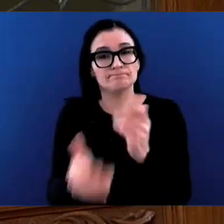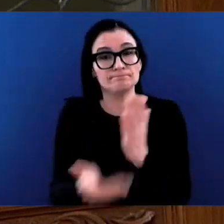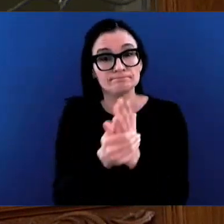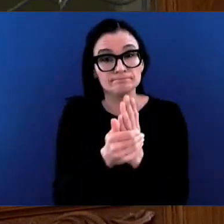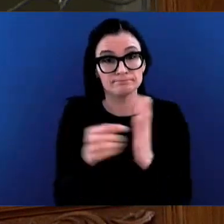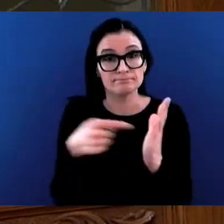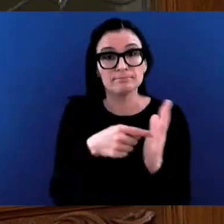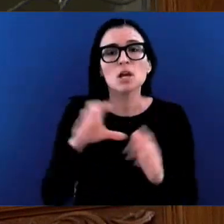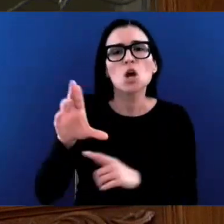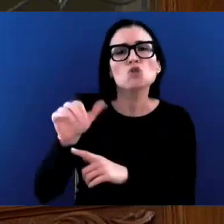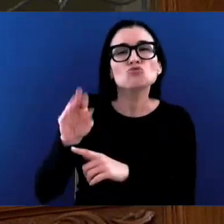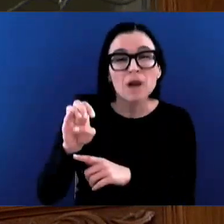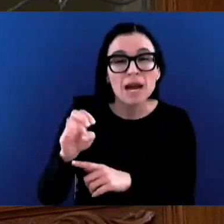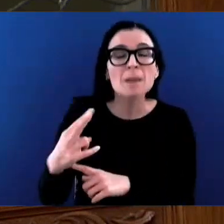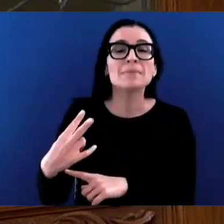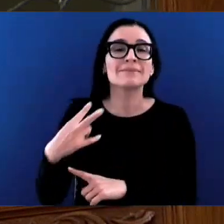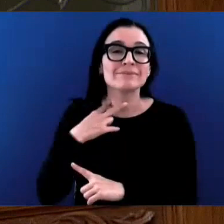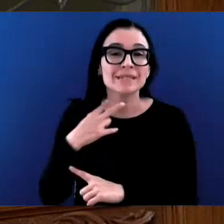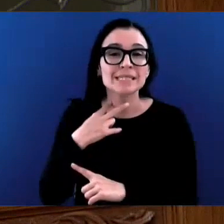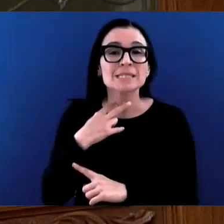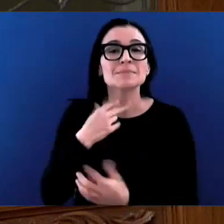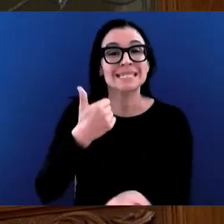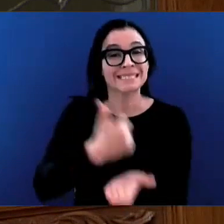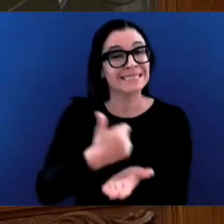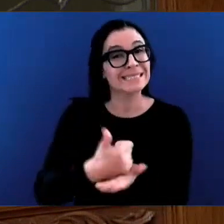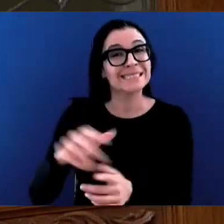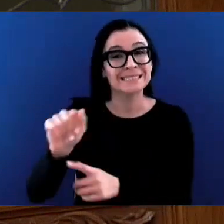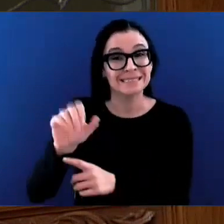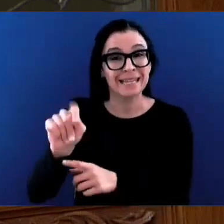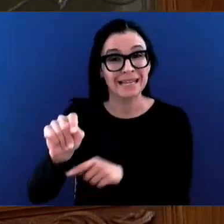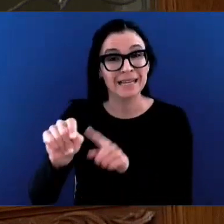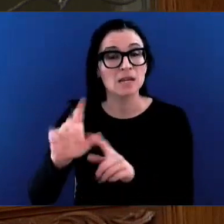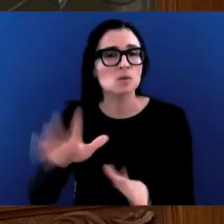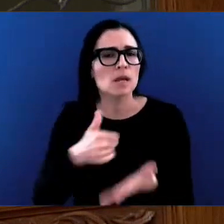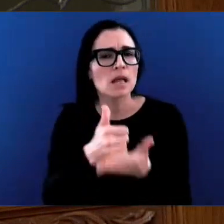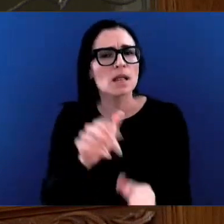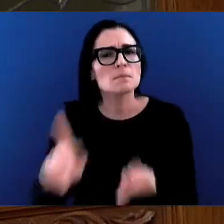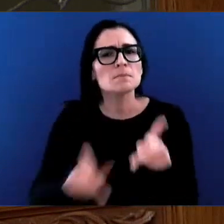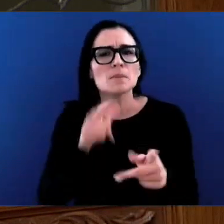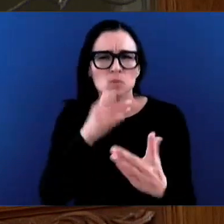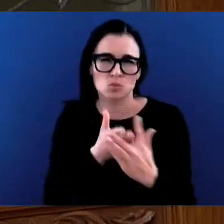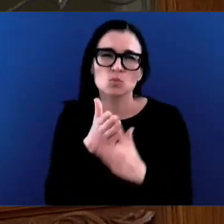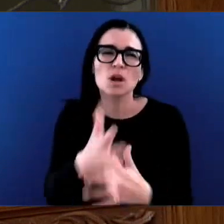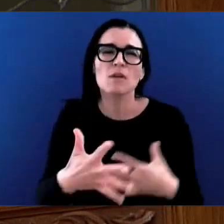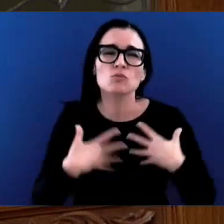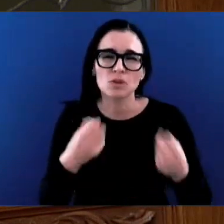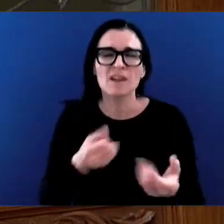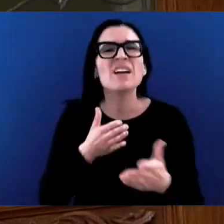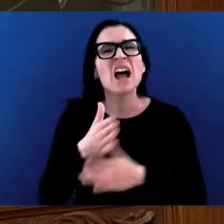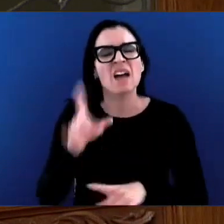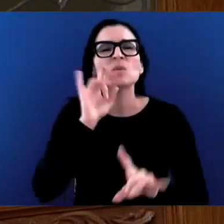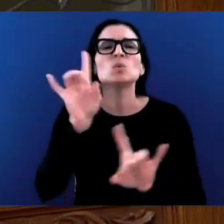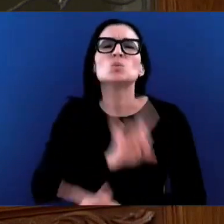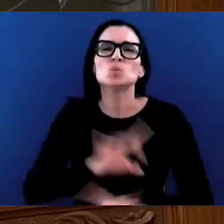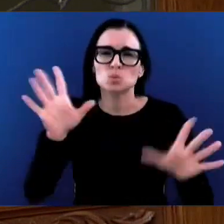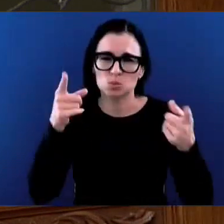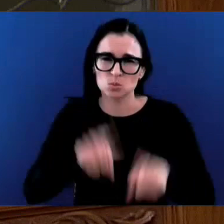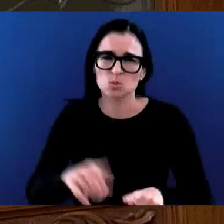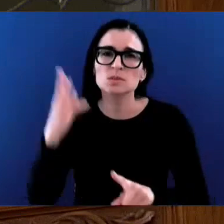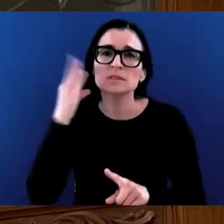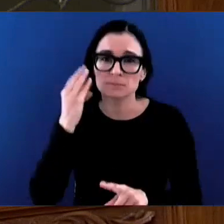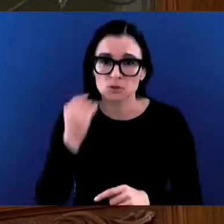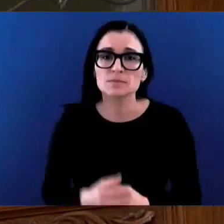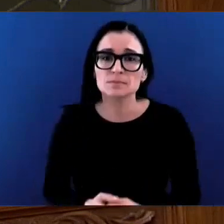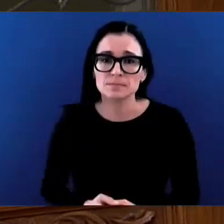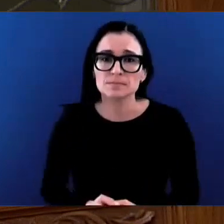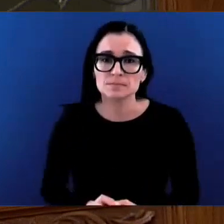crime. In BC, over 450 programs are funded to provide supports to victims and survivors, including a